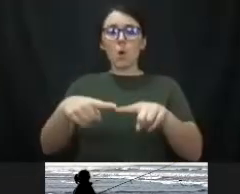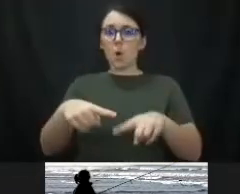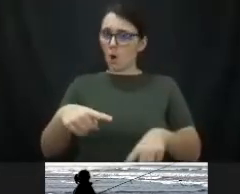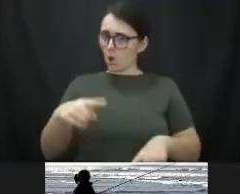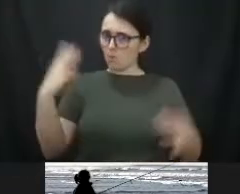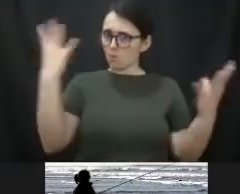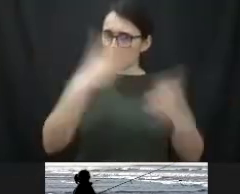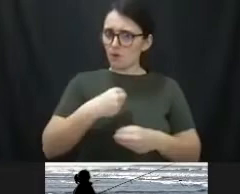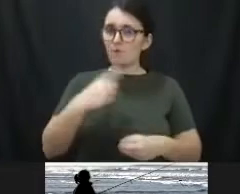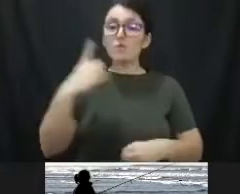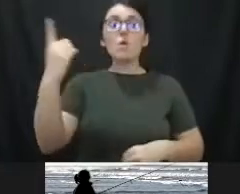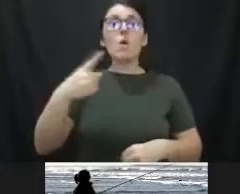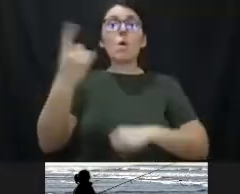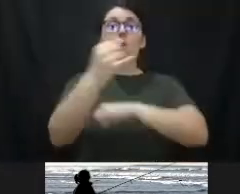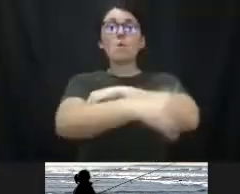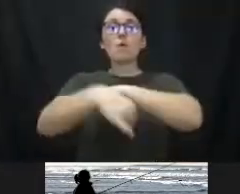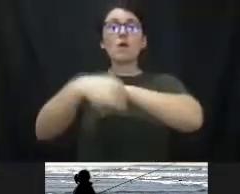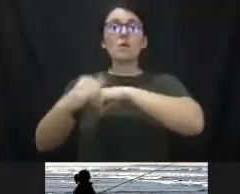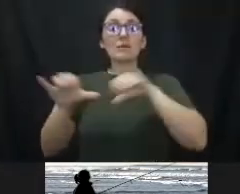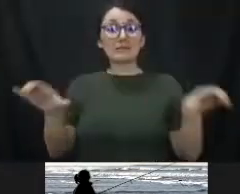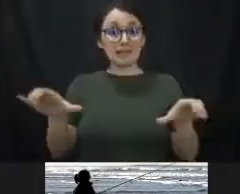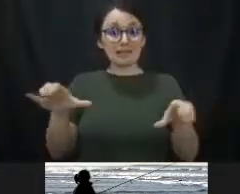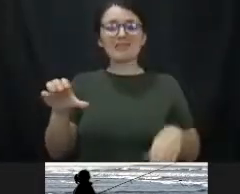that heart-shaped blow.